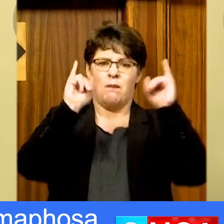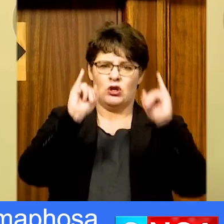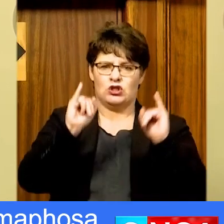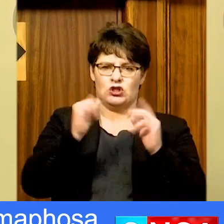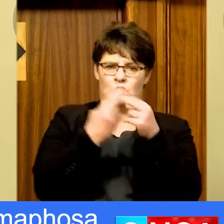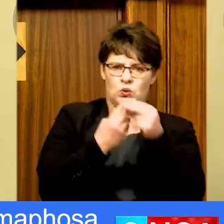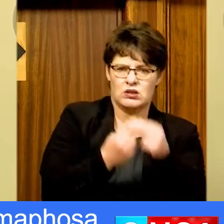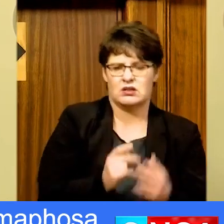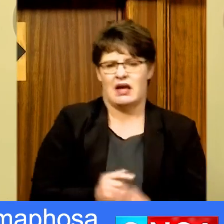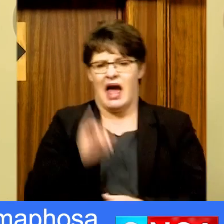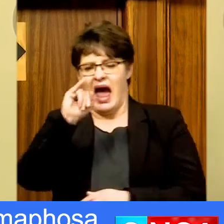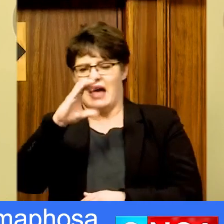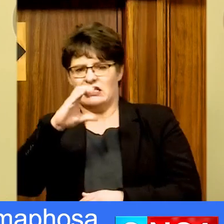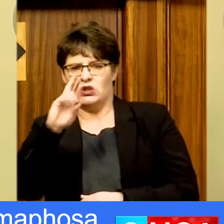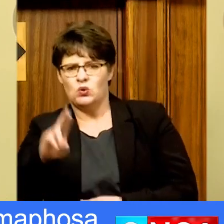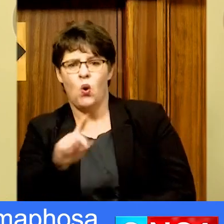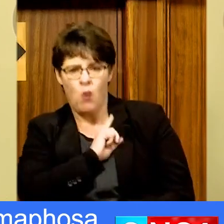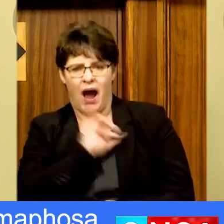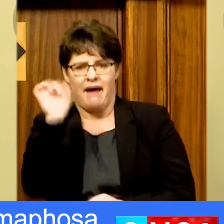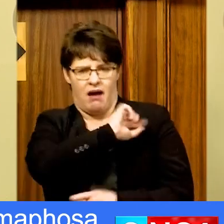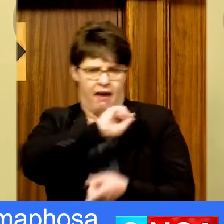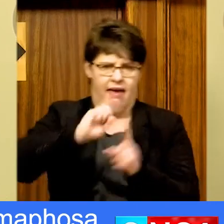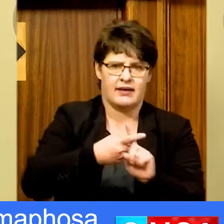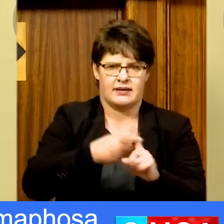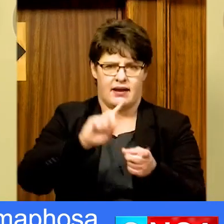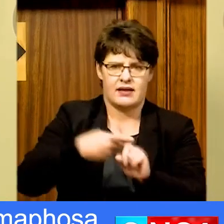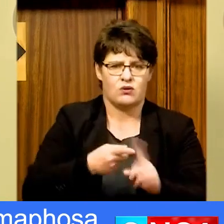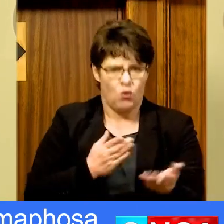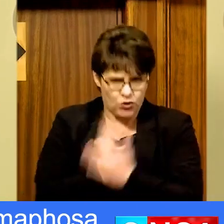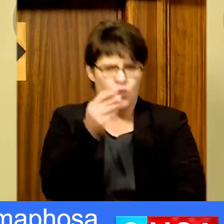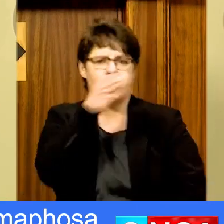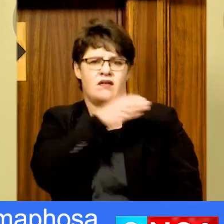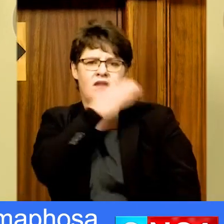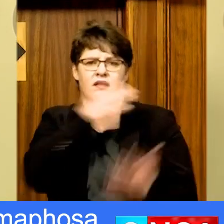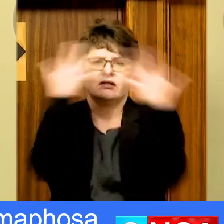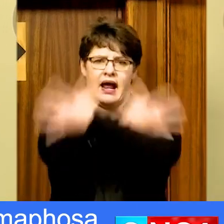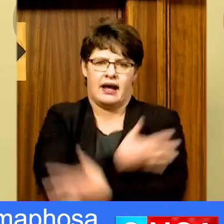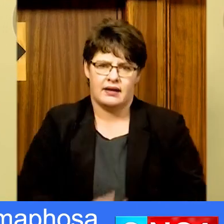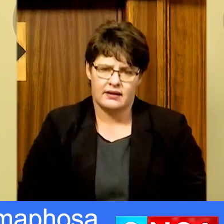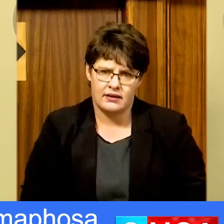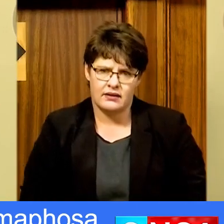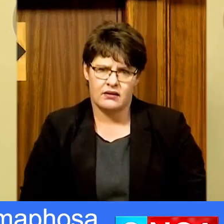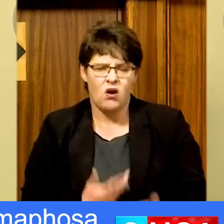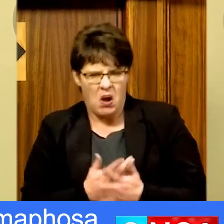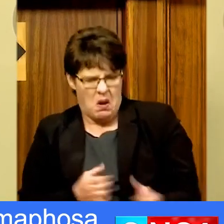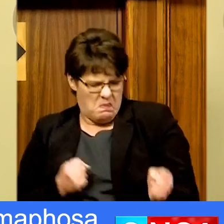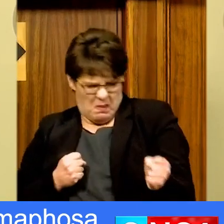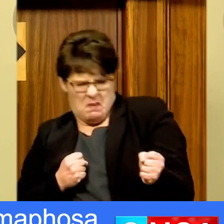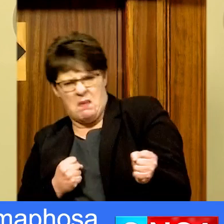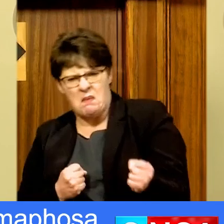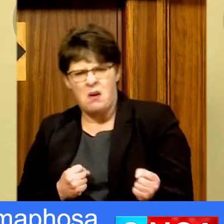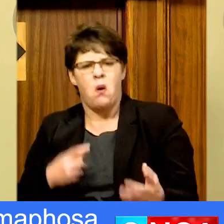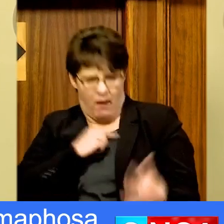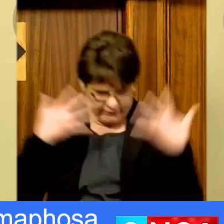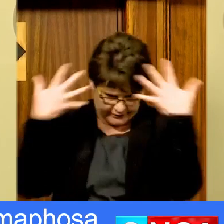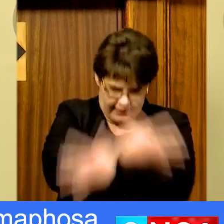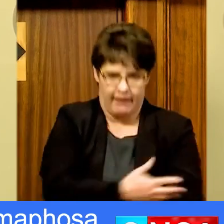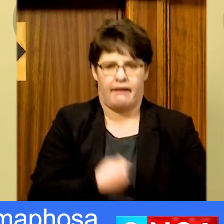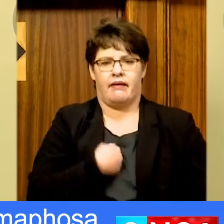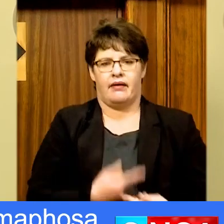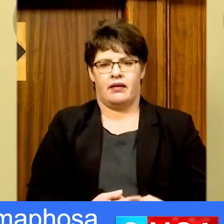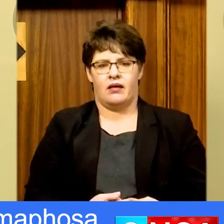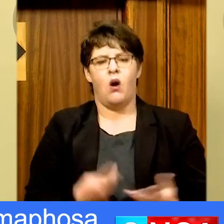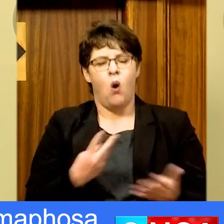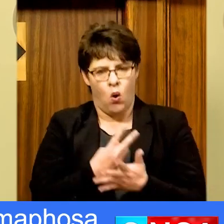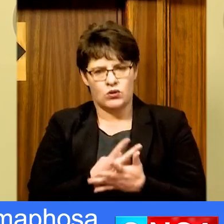units, due to medical accidents, violence, as well as